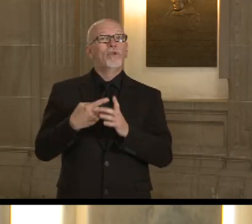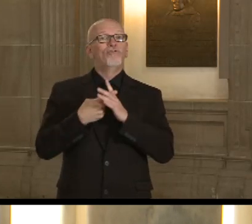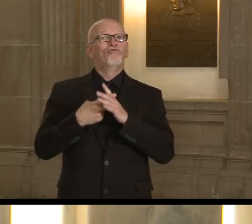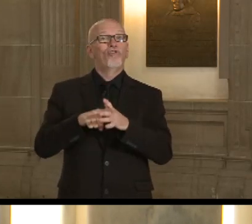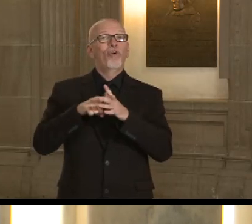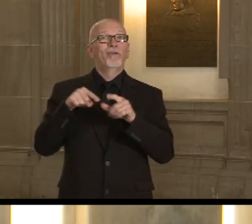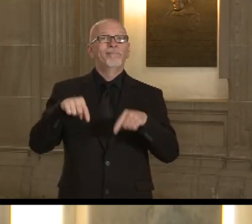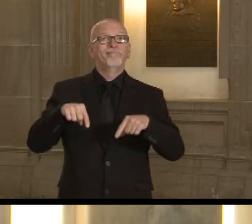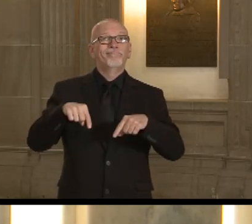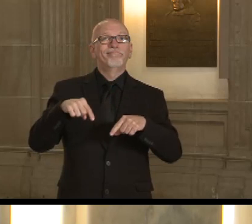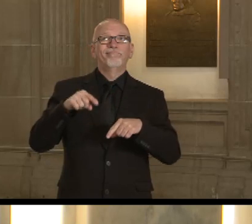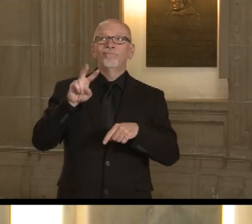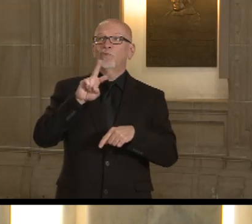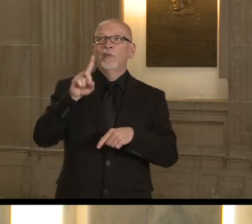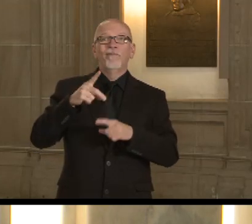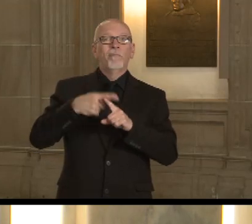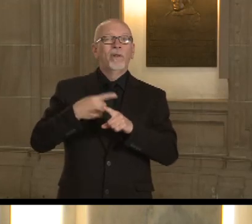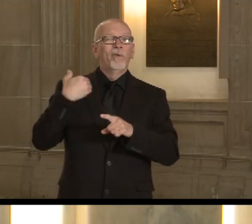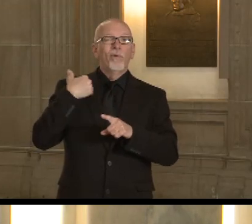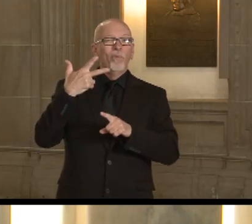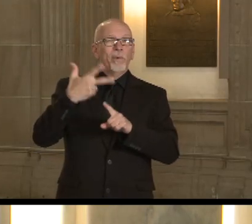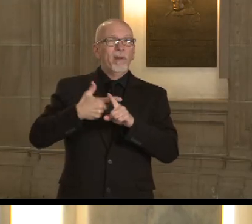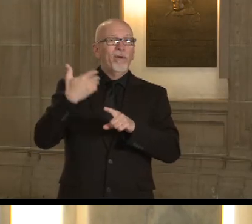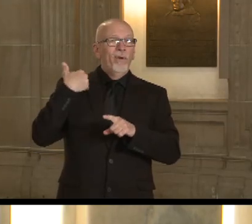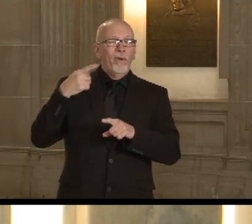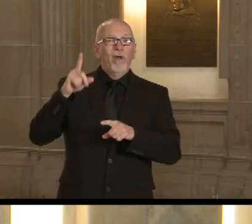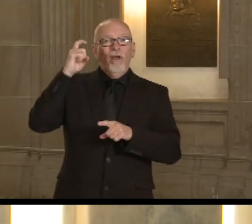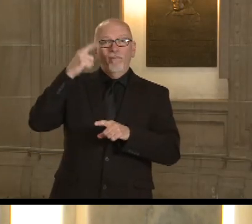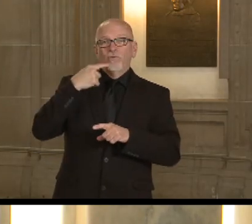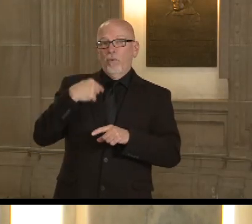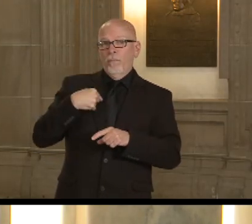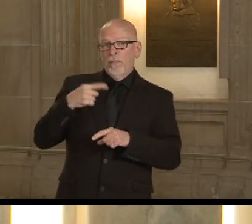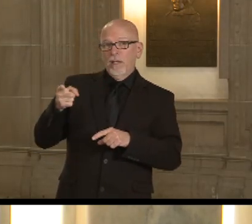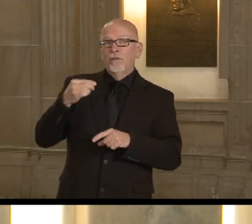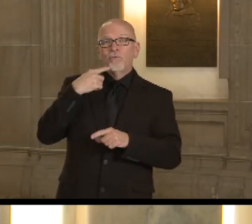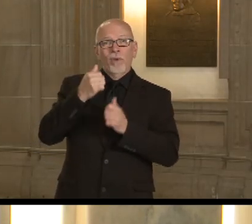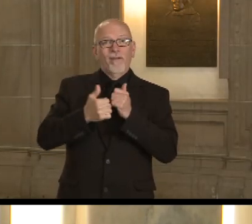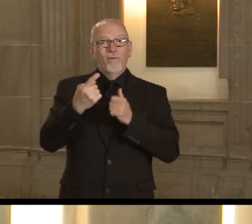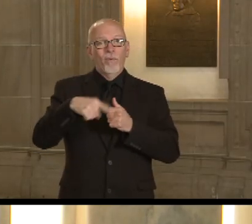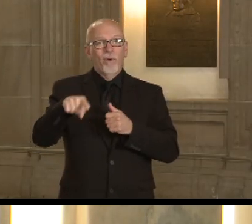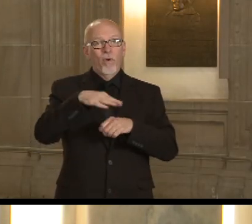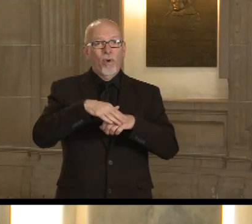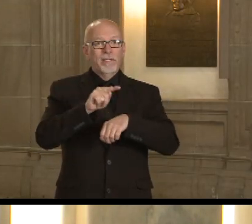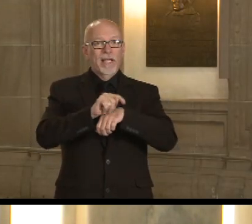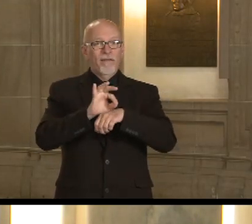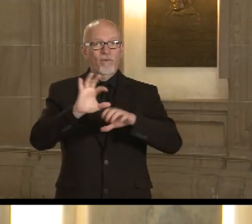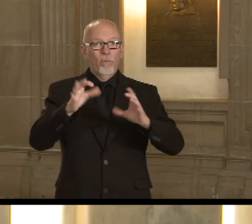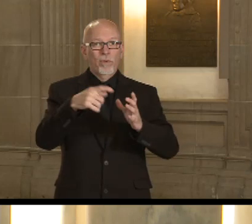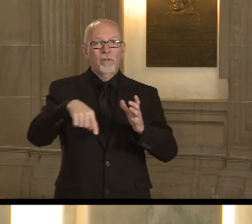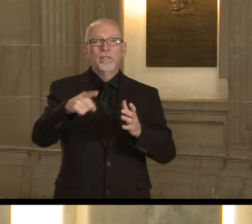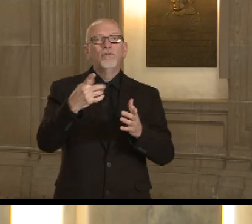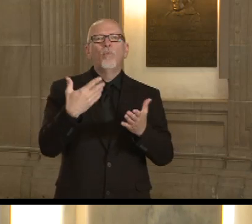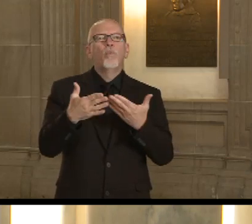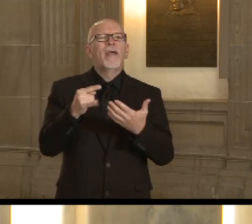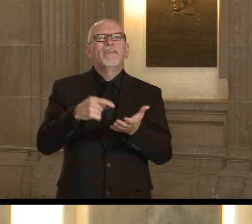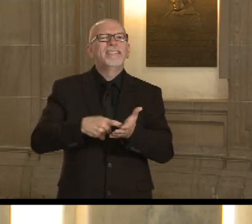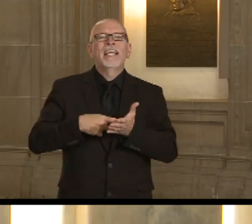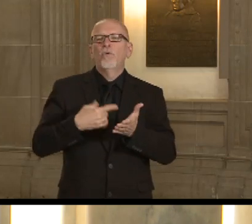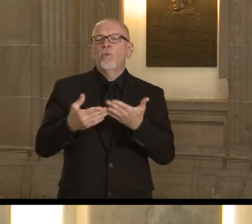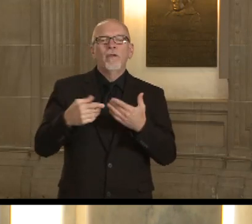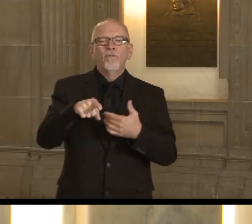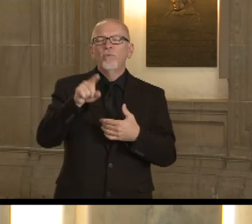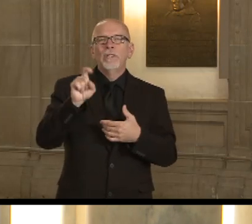this over 2.5 months ago, 3 months ago, the governor told me, and he told everybody on the task force, whatever it takes, whatever you